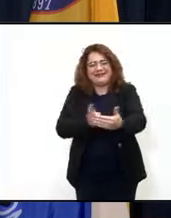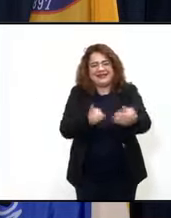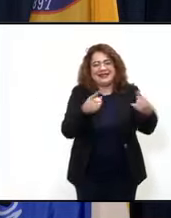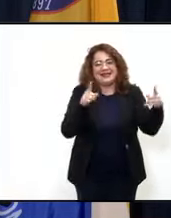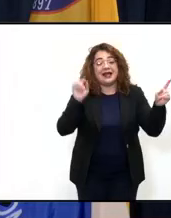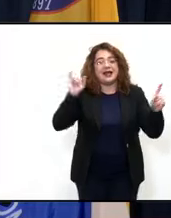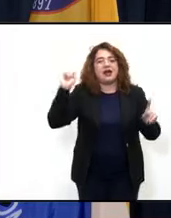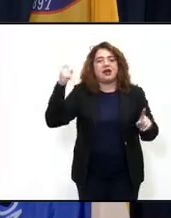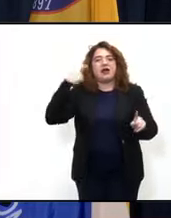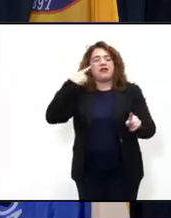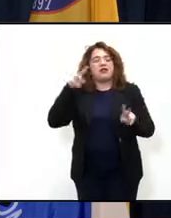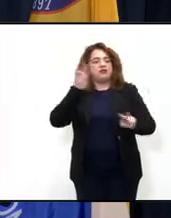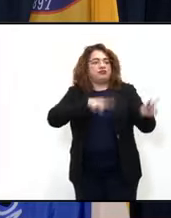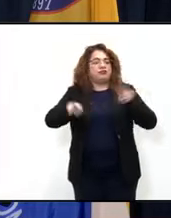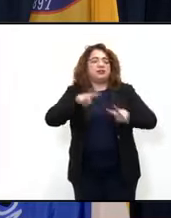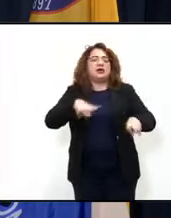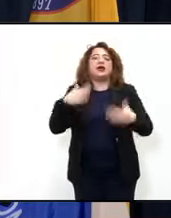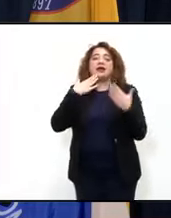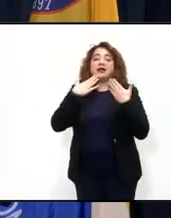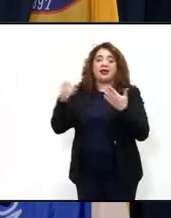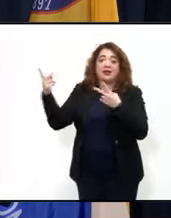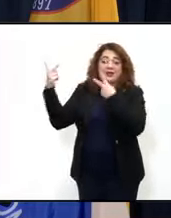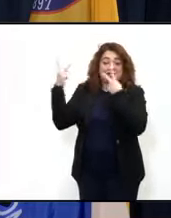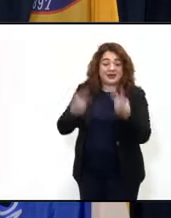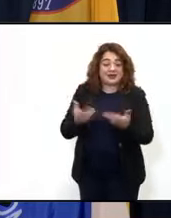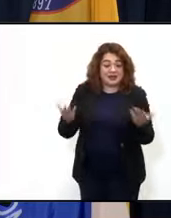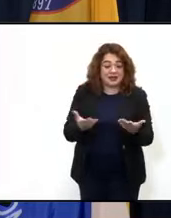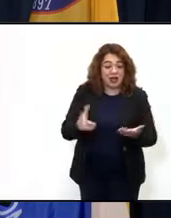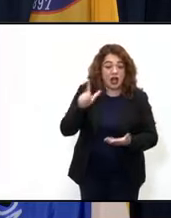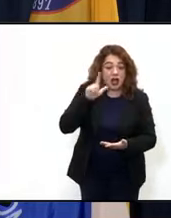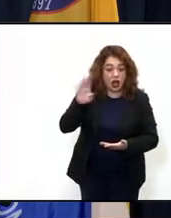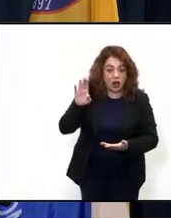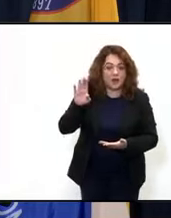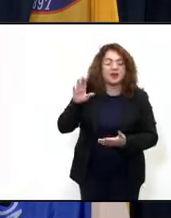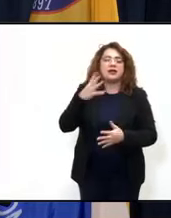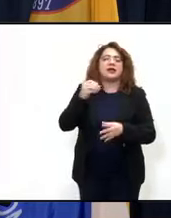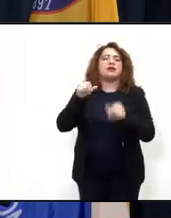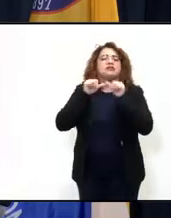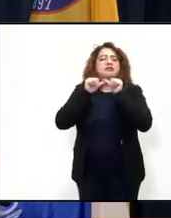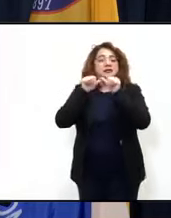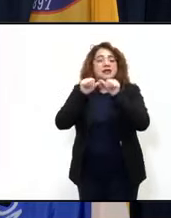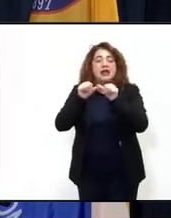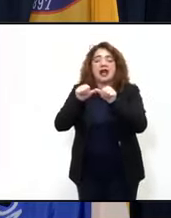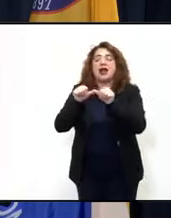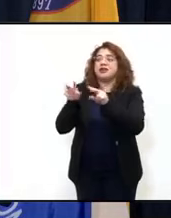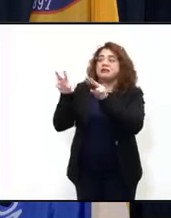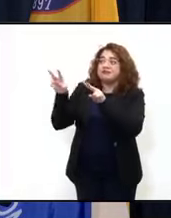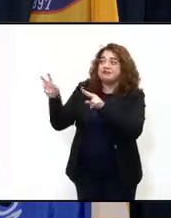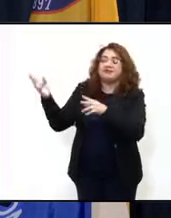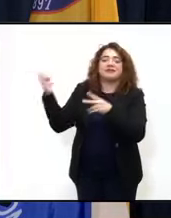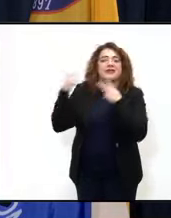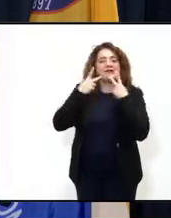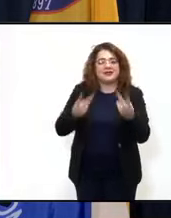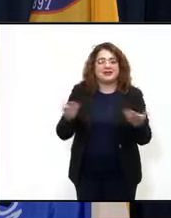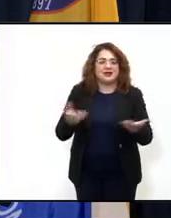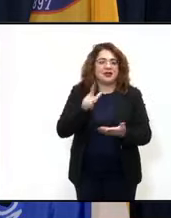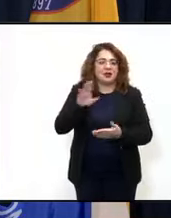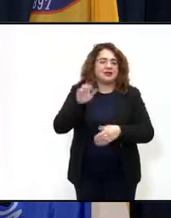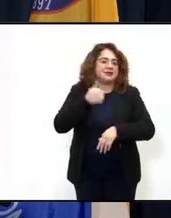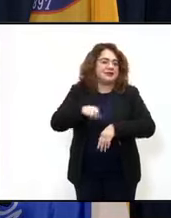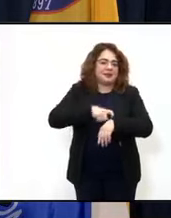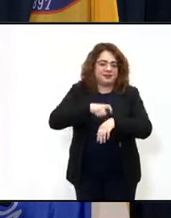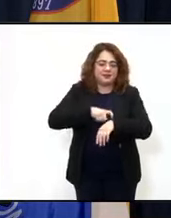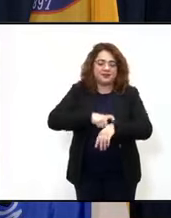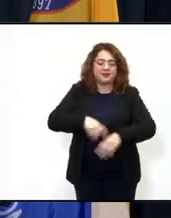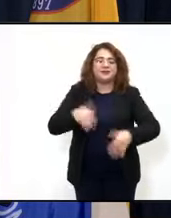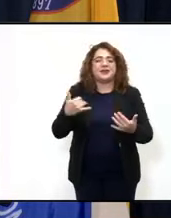for coming back to Long Beach, and hopefully we'll continue to do so. Wanna start by giving, I'm gonna come back to vaccines in a minute, but I wanna start by giving up some